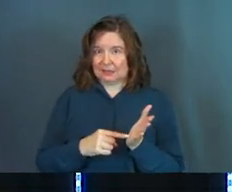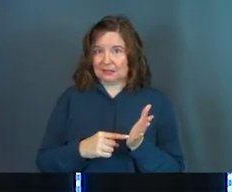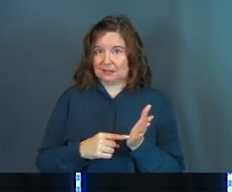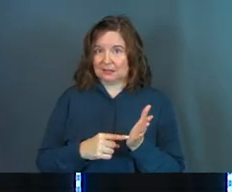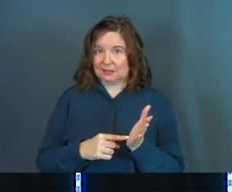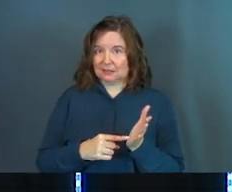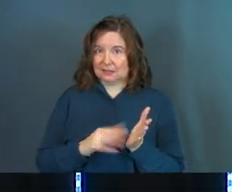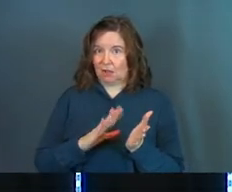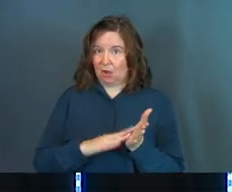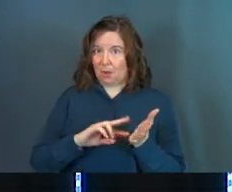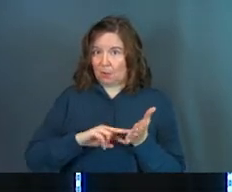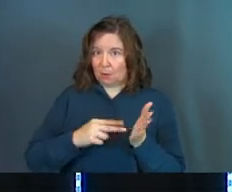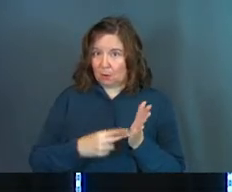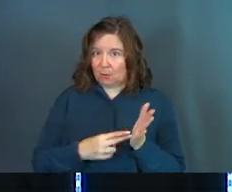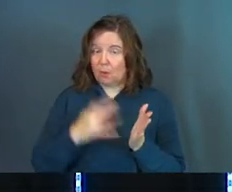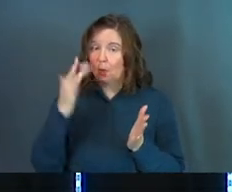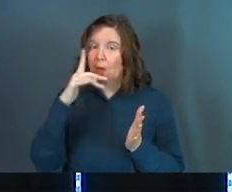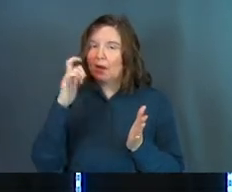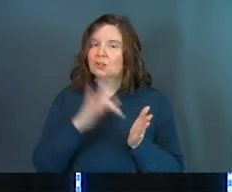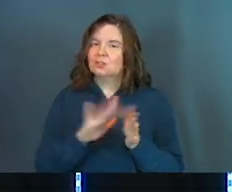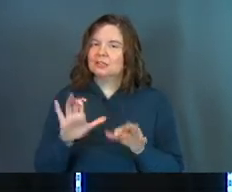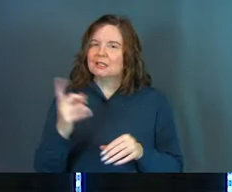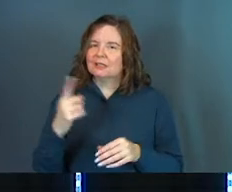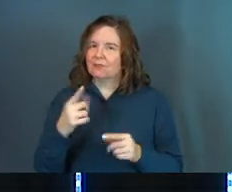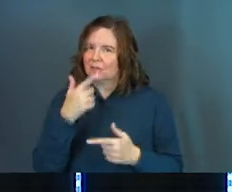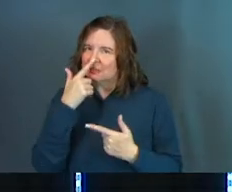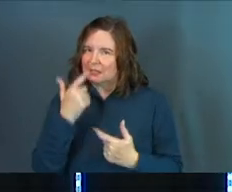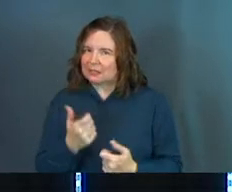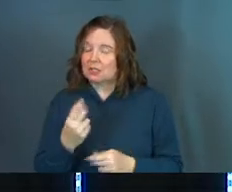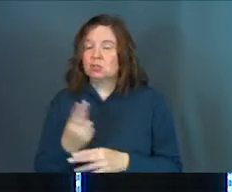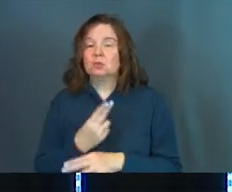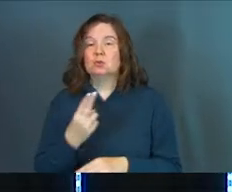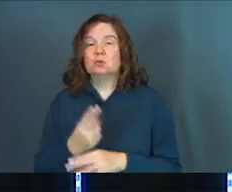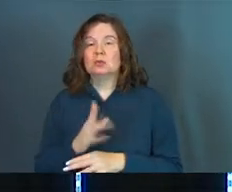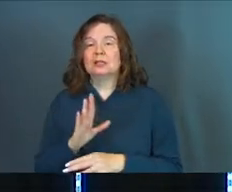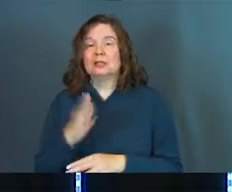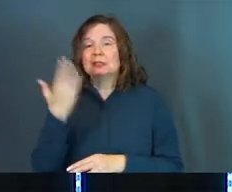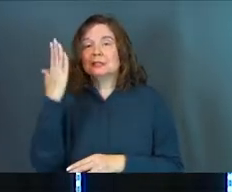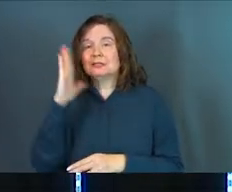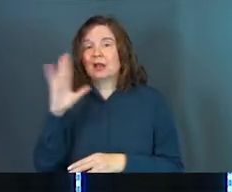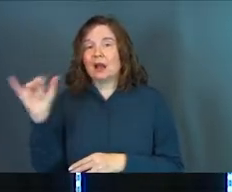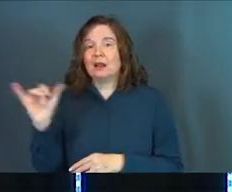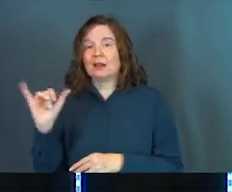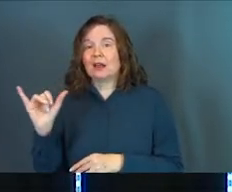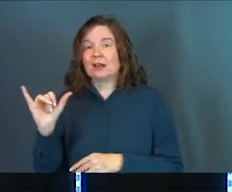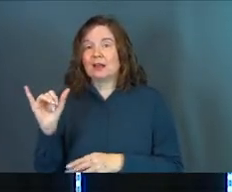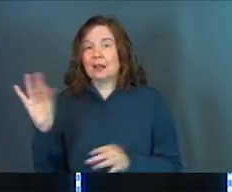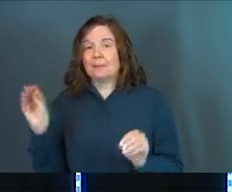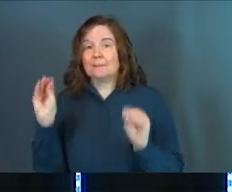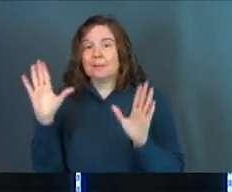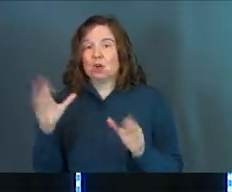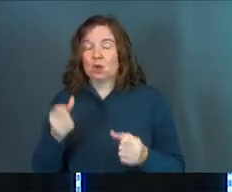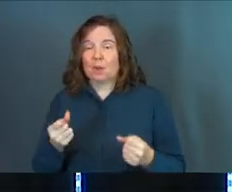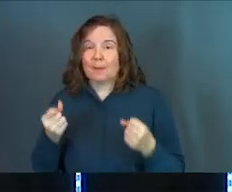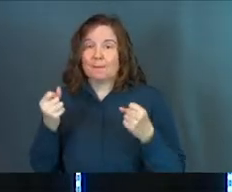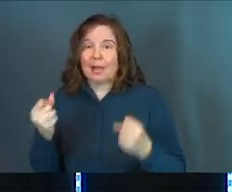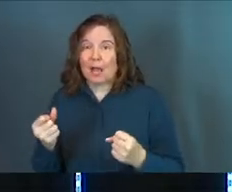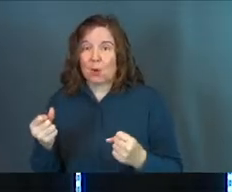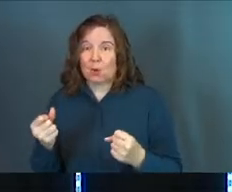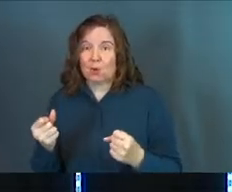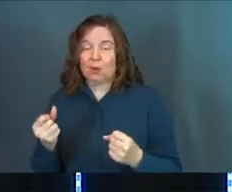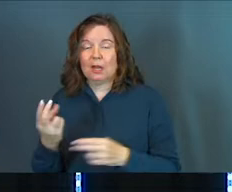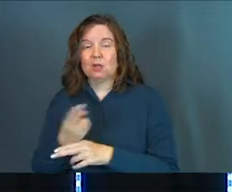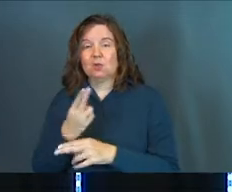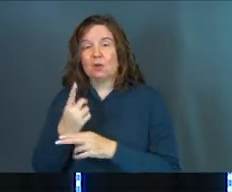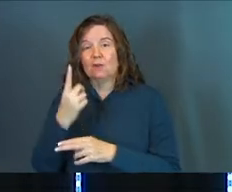purposefully because Jesus does something here very interesting. He utilizes his God-like miracle power, and